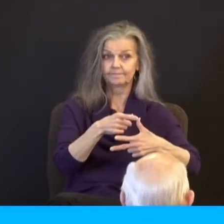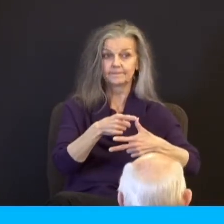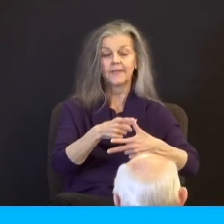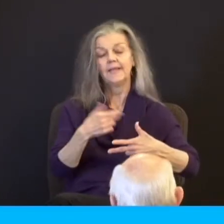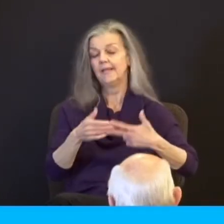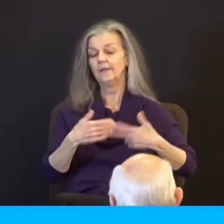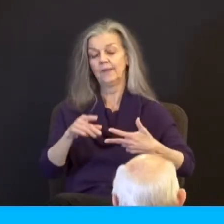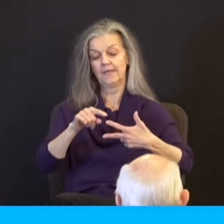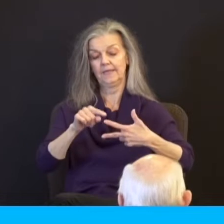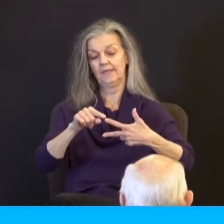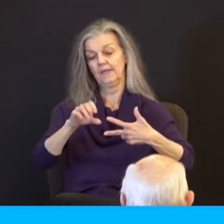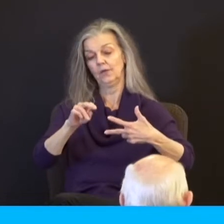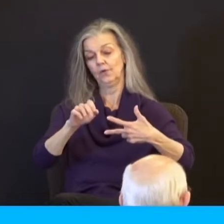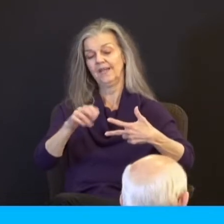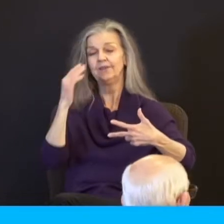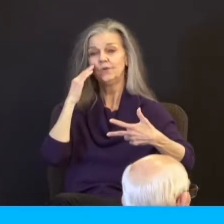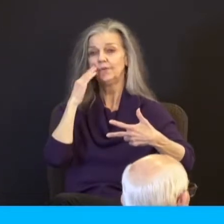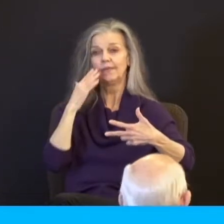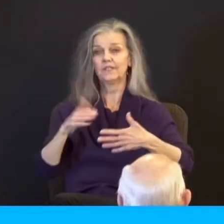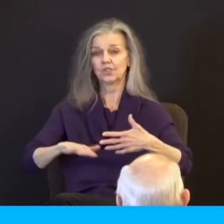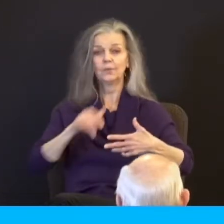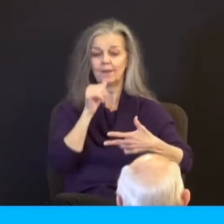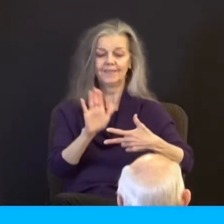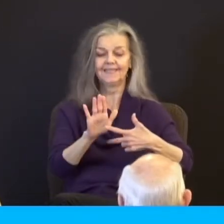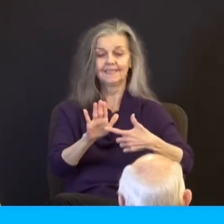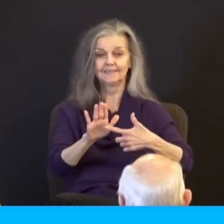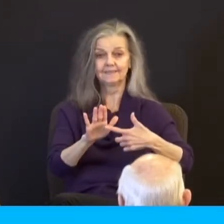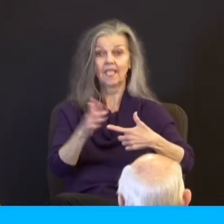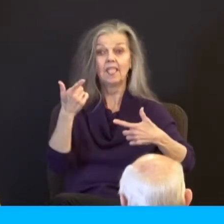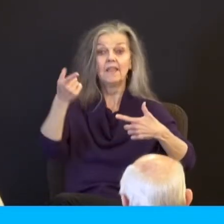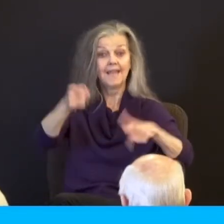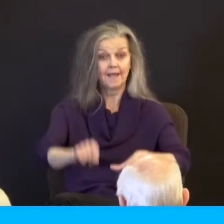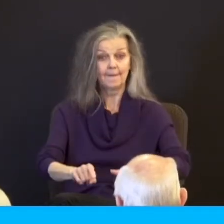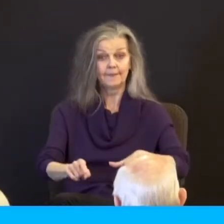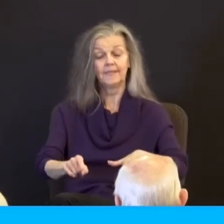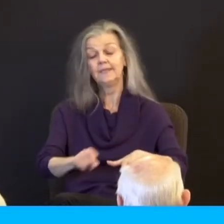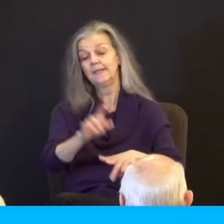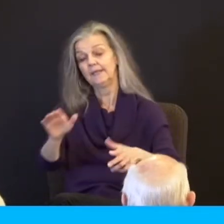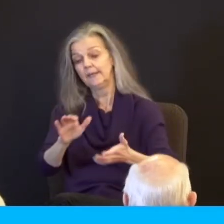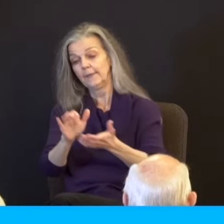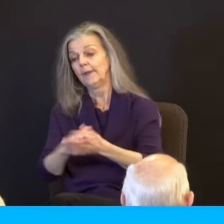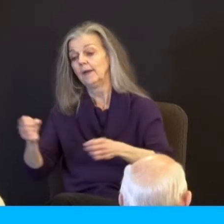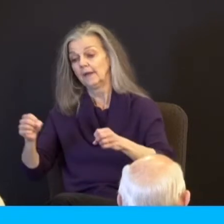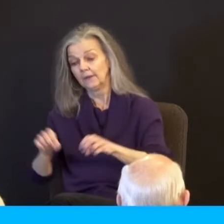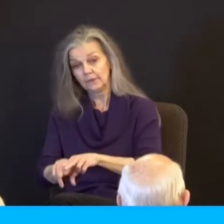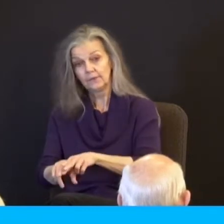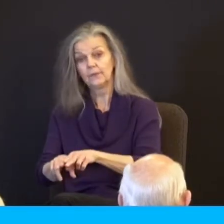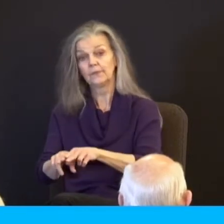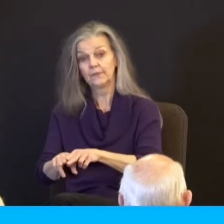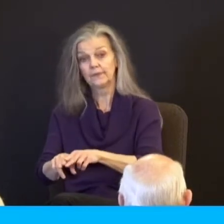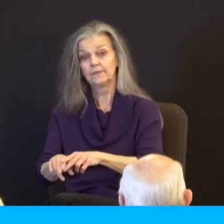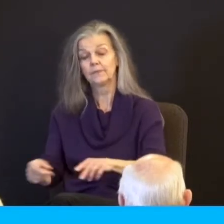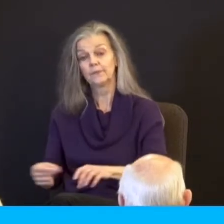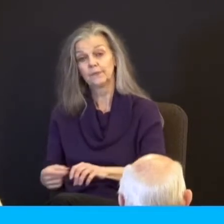Onan knew that the seed should not be his. And it came to pass when he went in unto his brother's wife, that he spilled